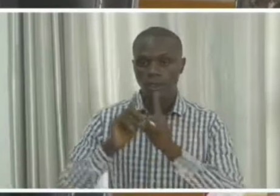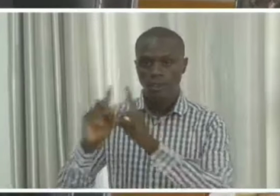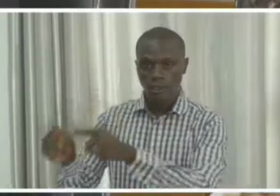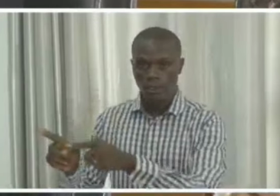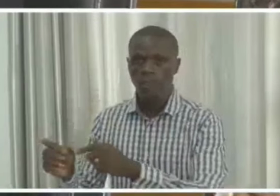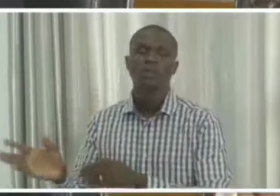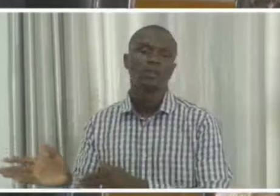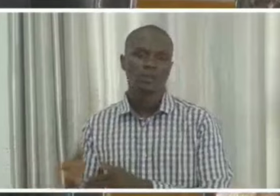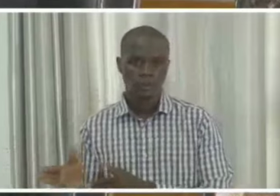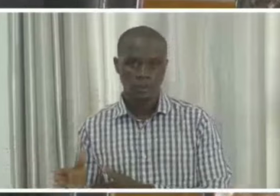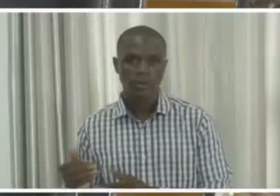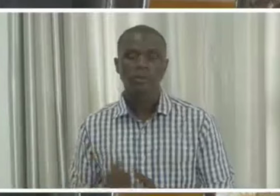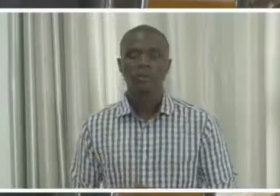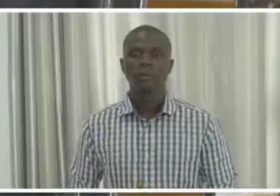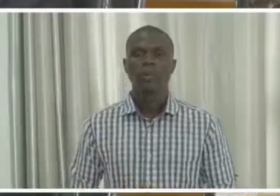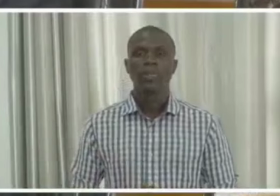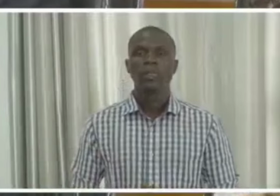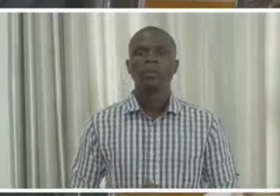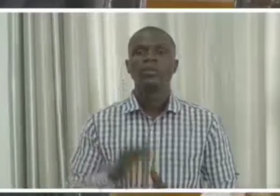So what can happen at COP?